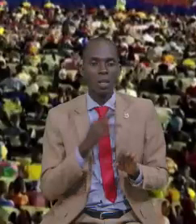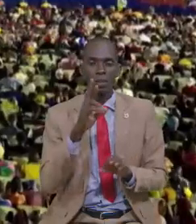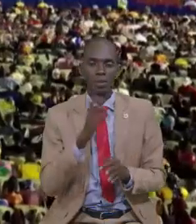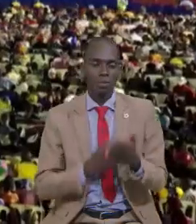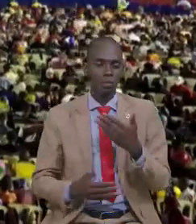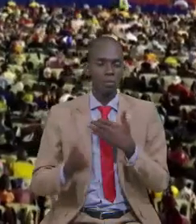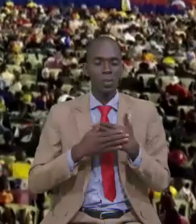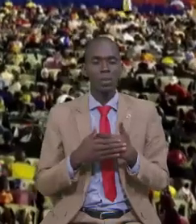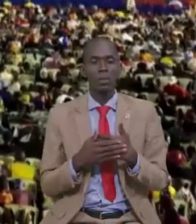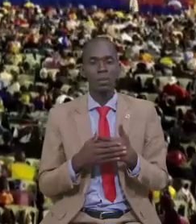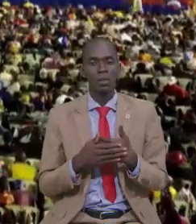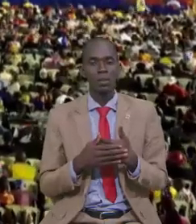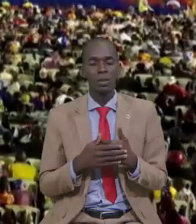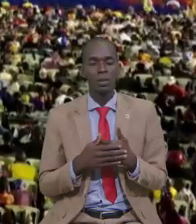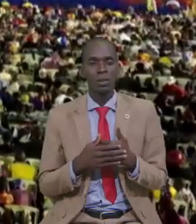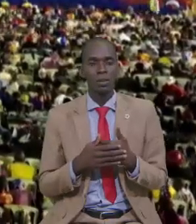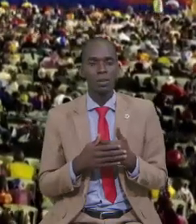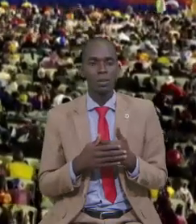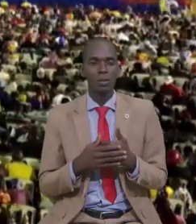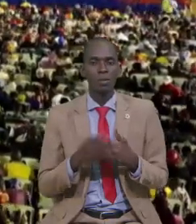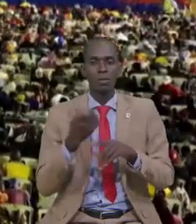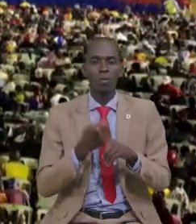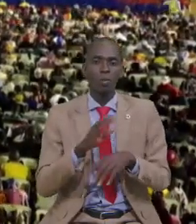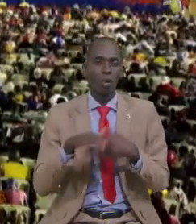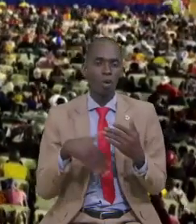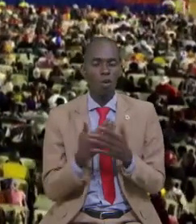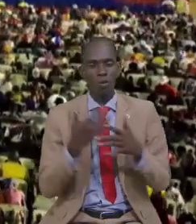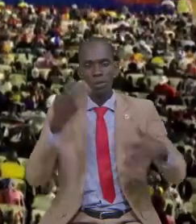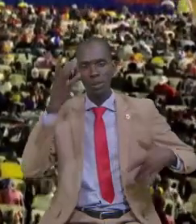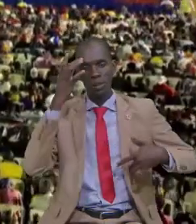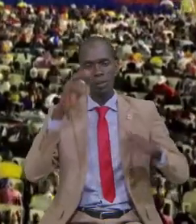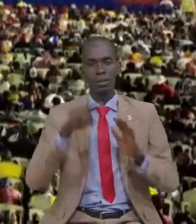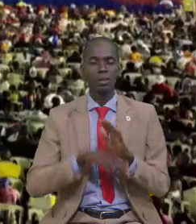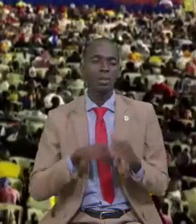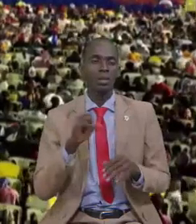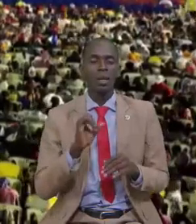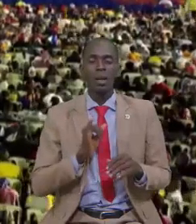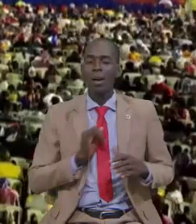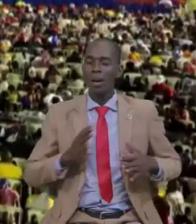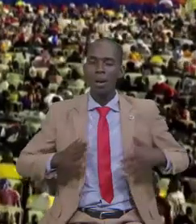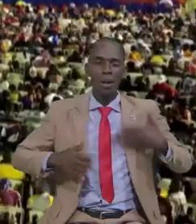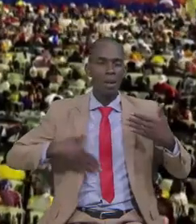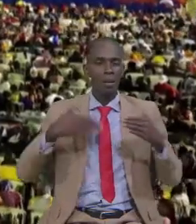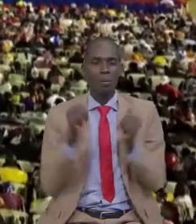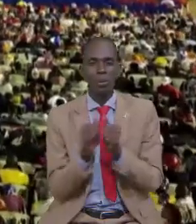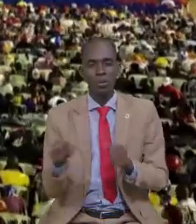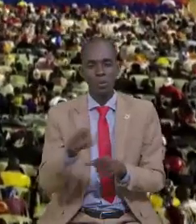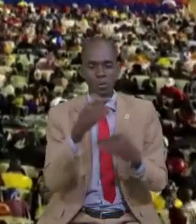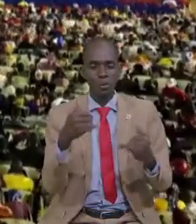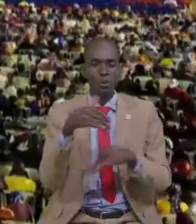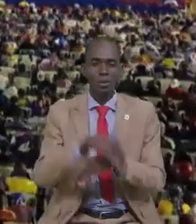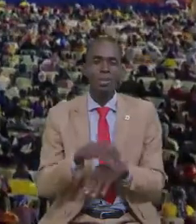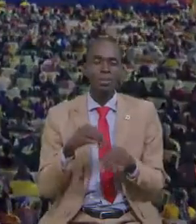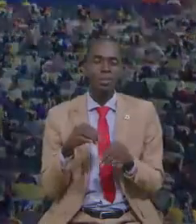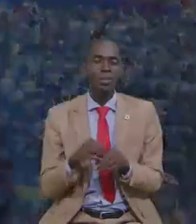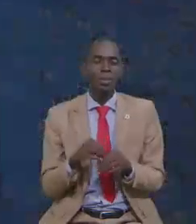recovery from all sicknesses. I rejoice with you tonight. In a